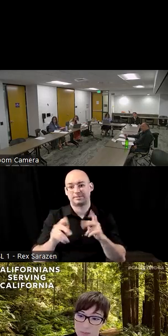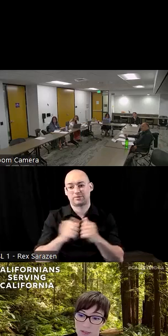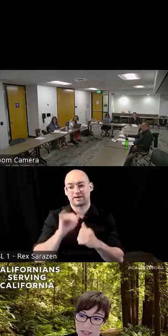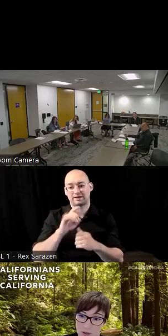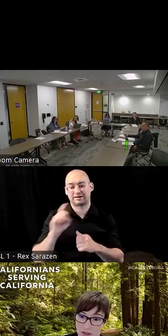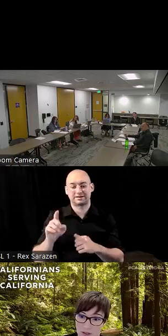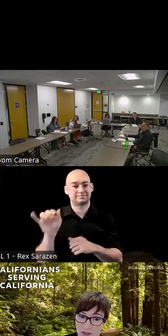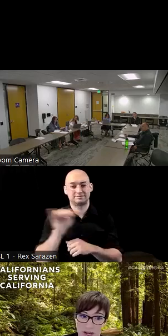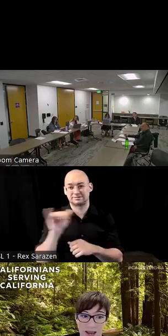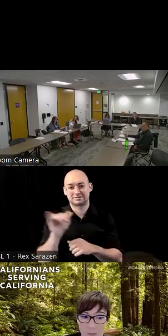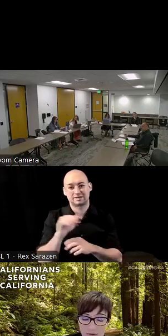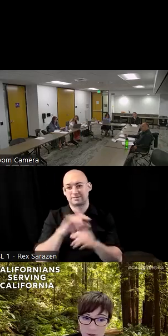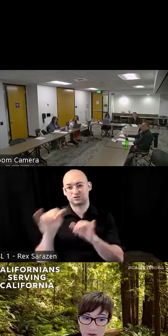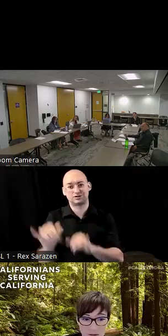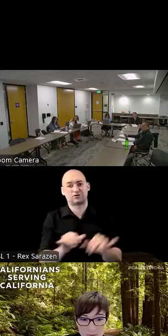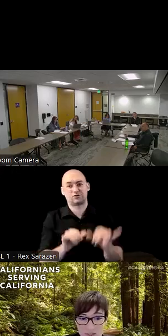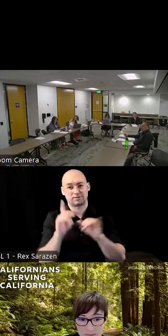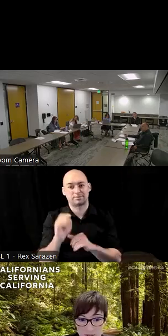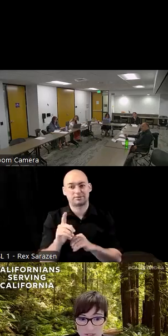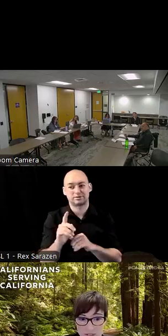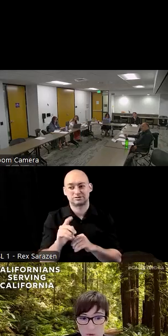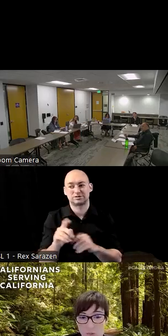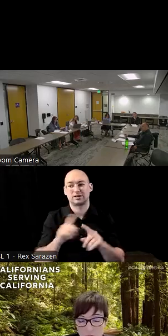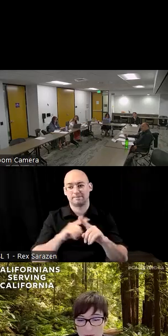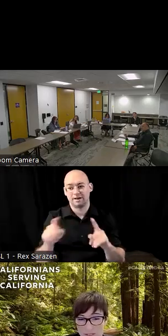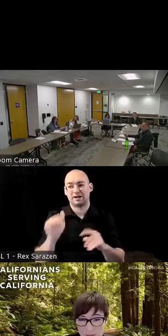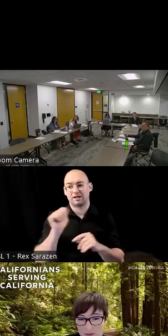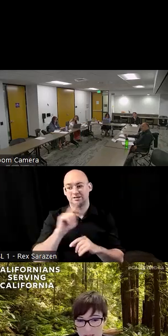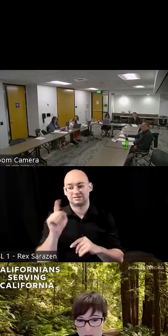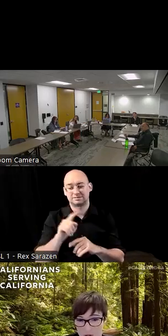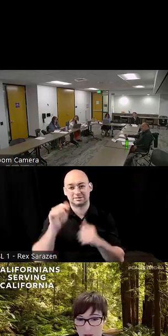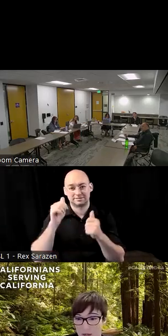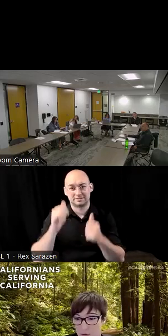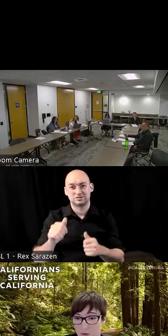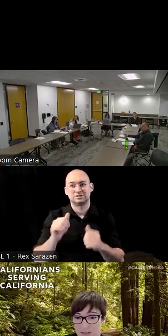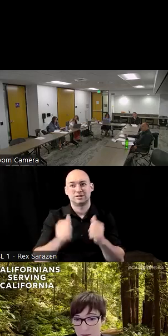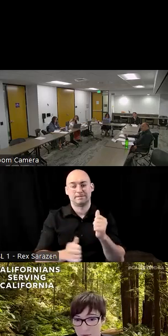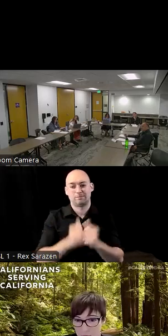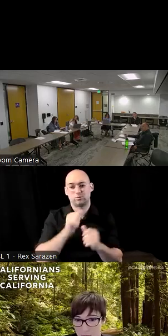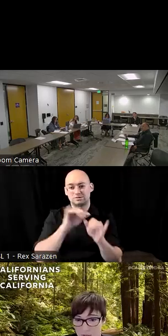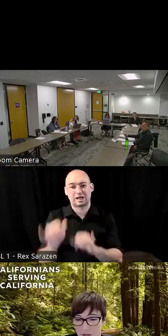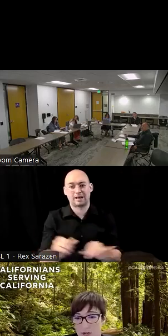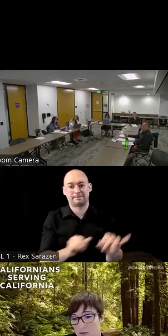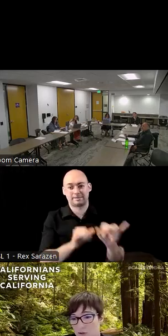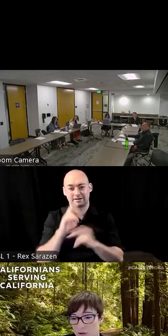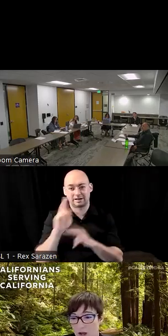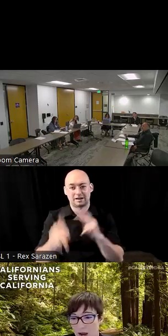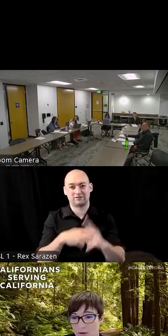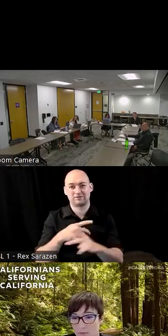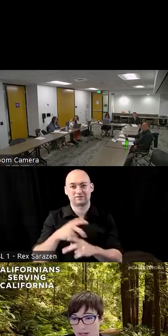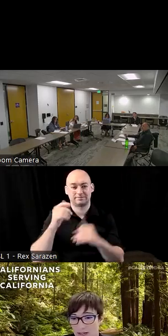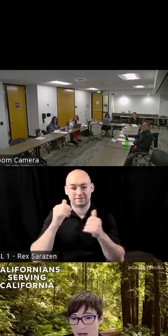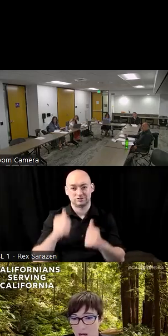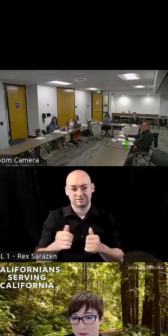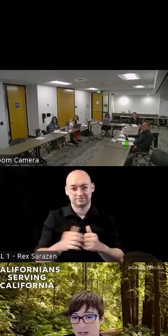general population. However, Alzheimer's dementia is the most prominent type of dementia among adults with Down syndrome. There's also a